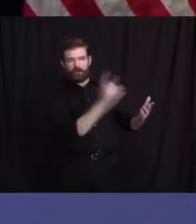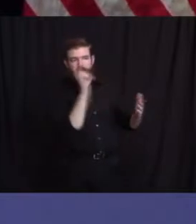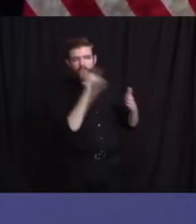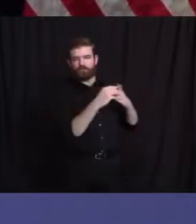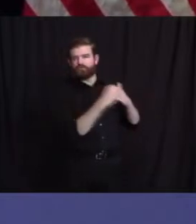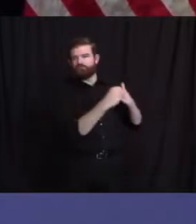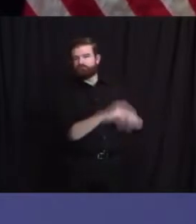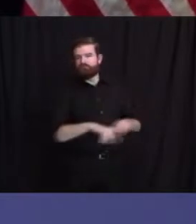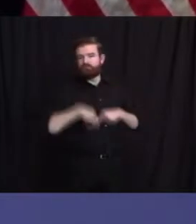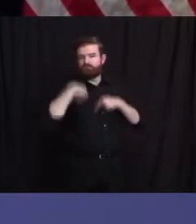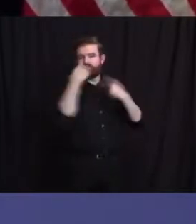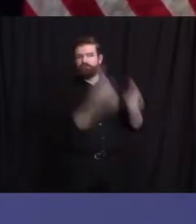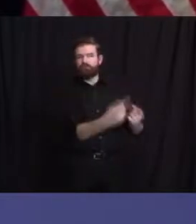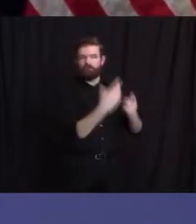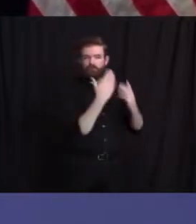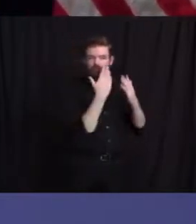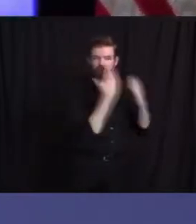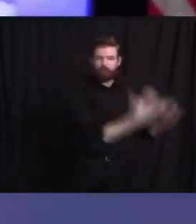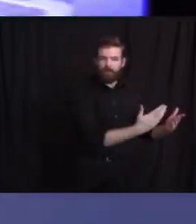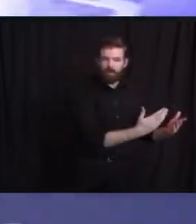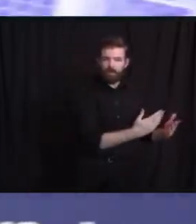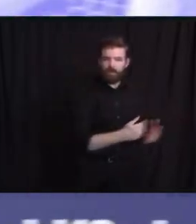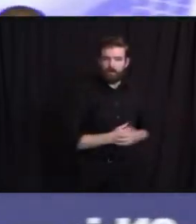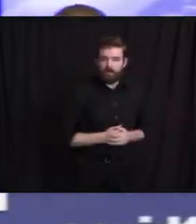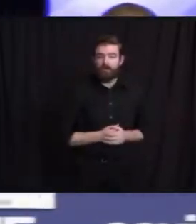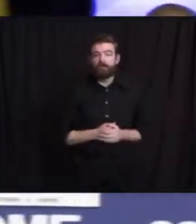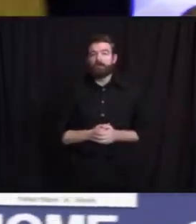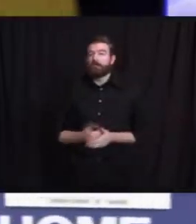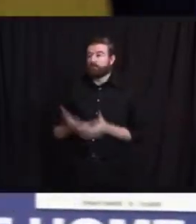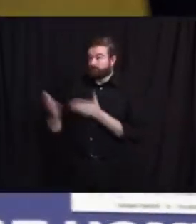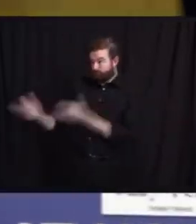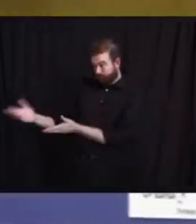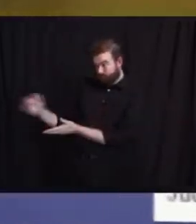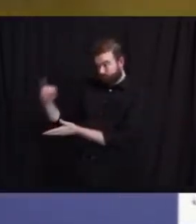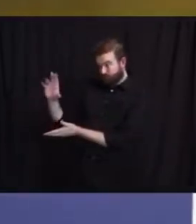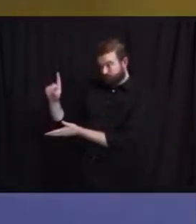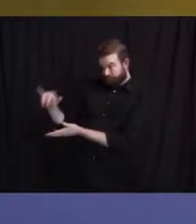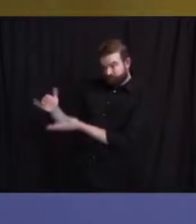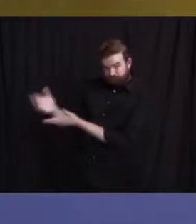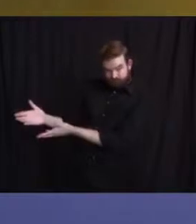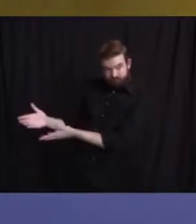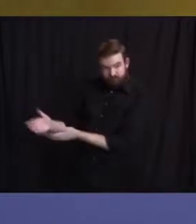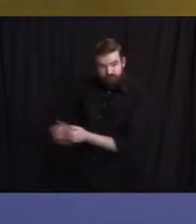Thank you. Governor Murphy. Judy. Thank you, Governor, and thank you, Lieutenant Governor.